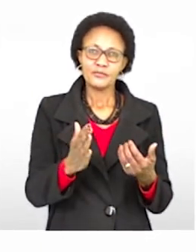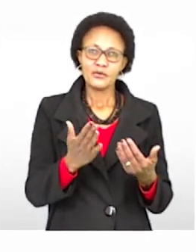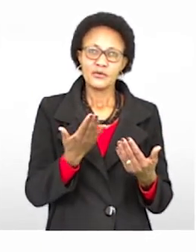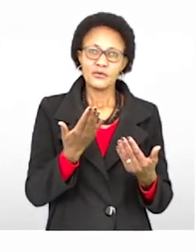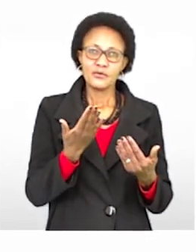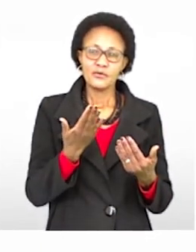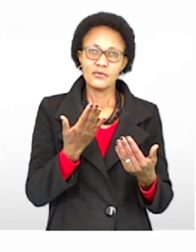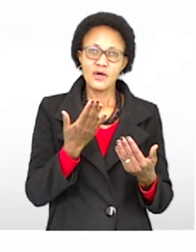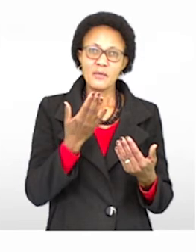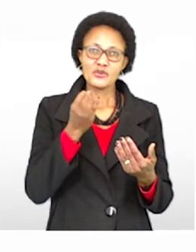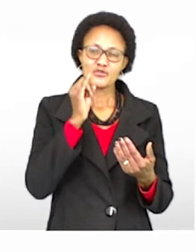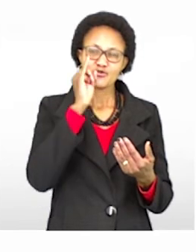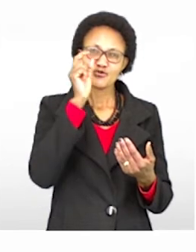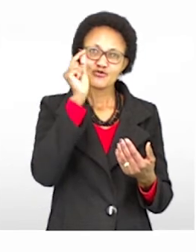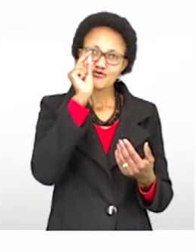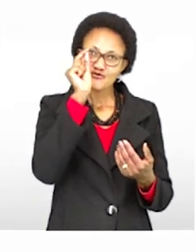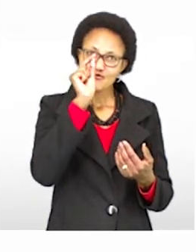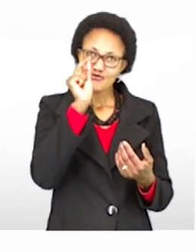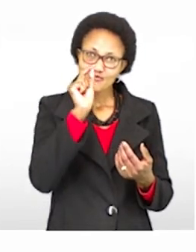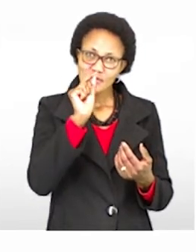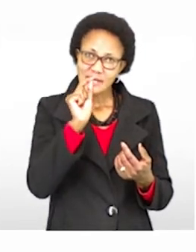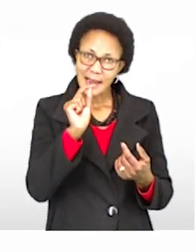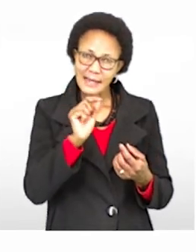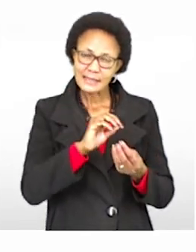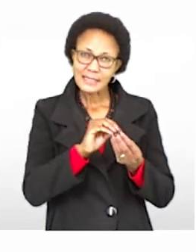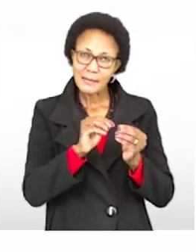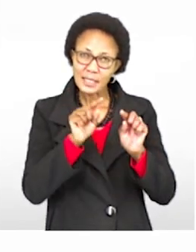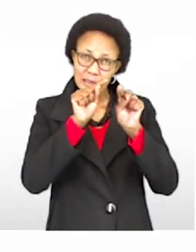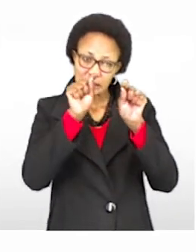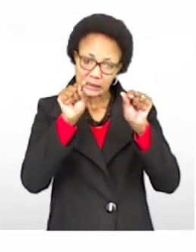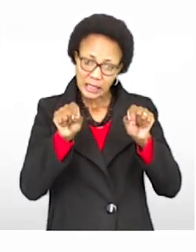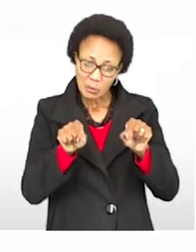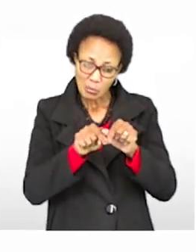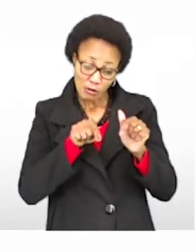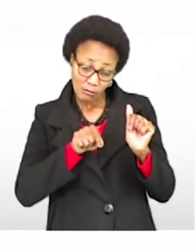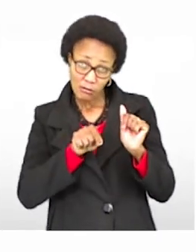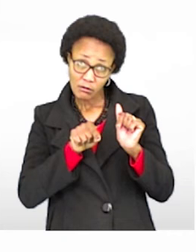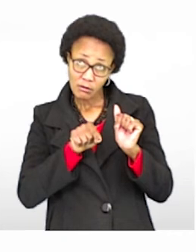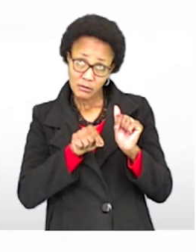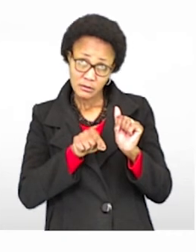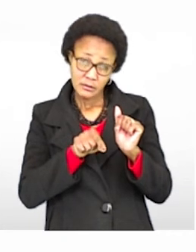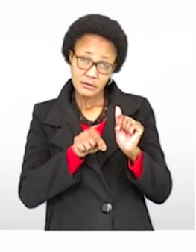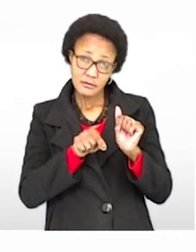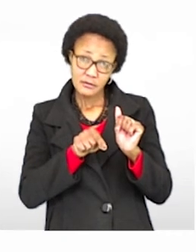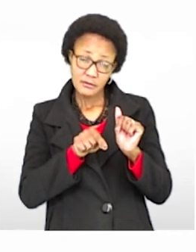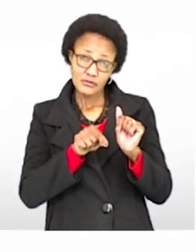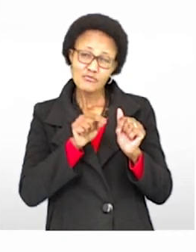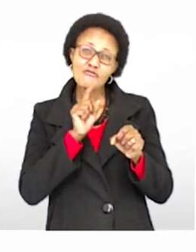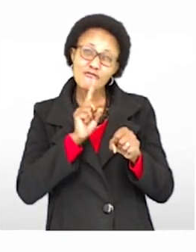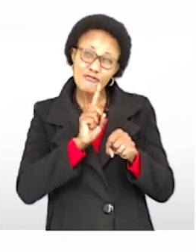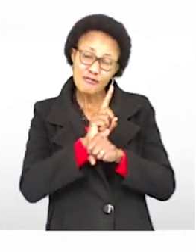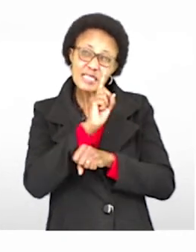draw the number 8 in the boxes that you can see. You can try first by tracing on the big 8 that you can see